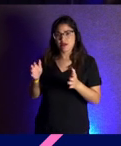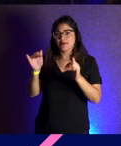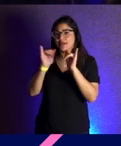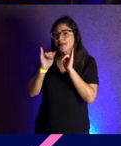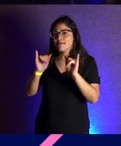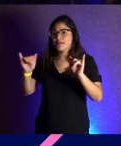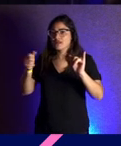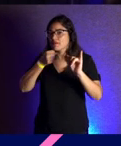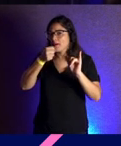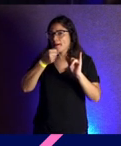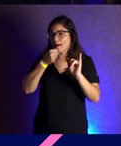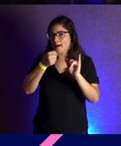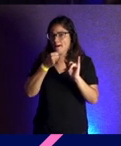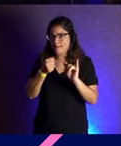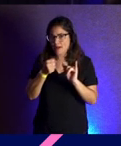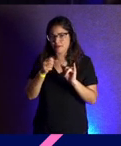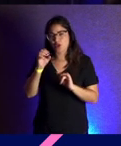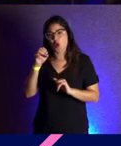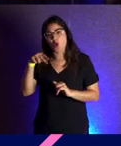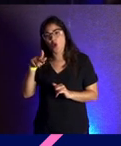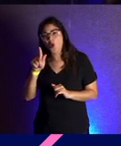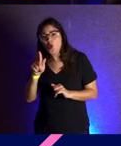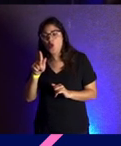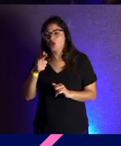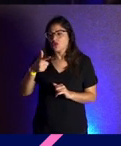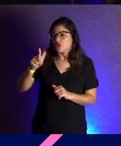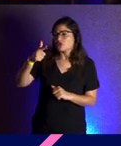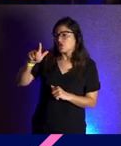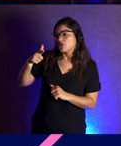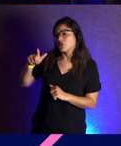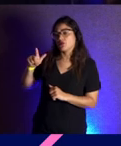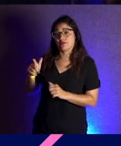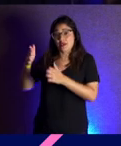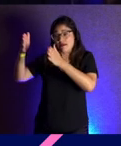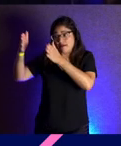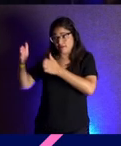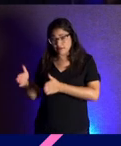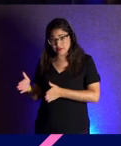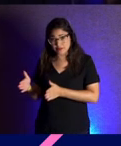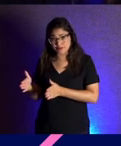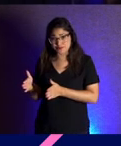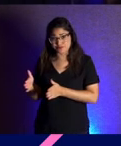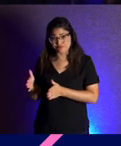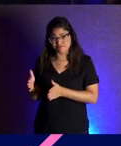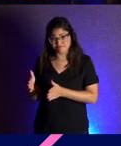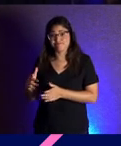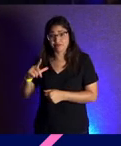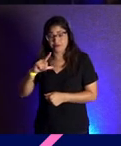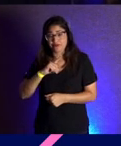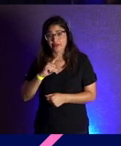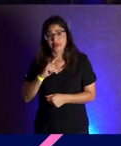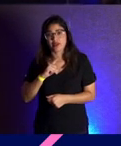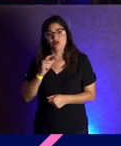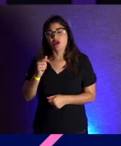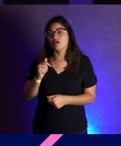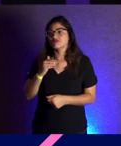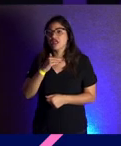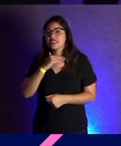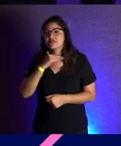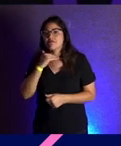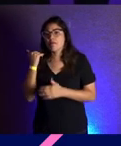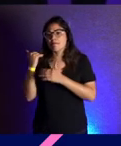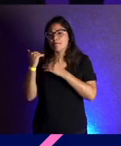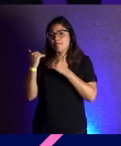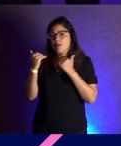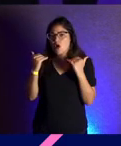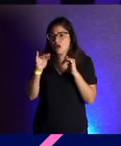one of the NGOs, another NGO, another NGO. Now here, we have the killings reported by the police and